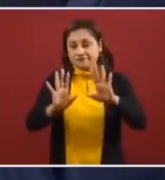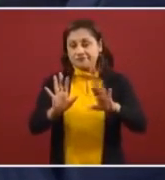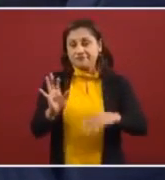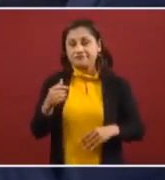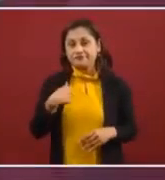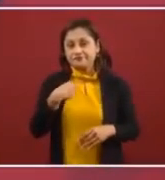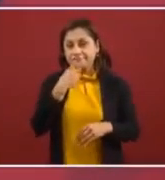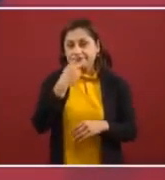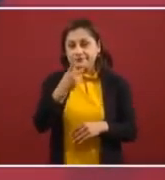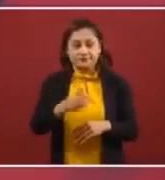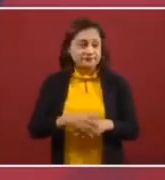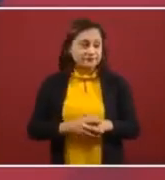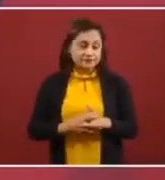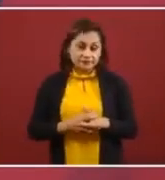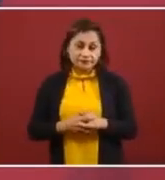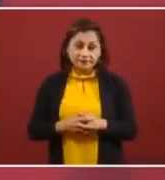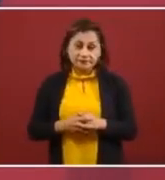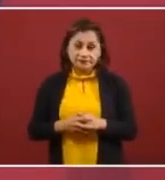a minute.